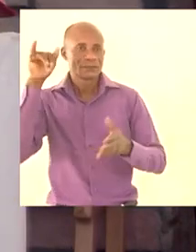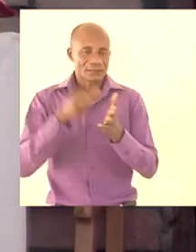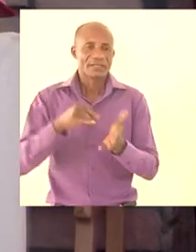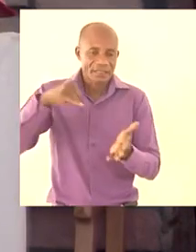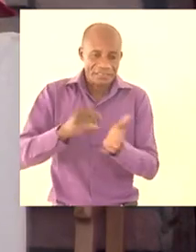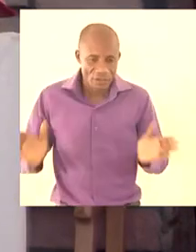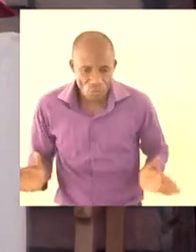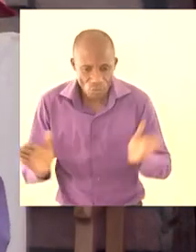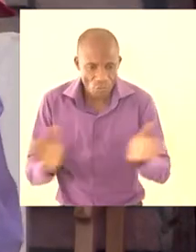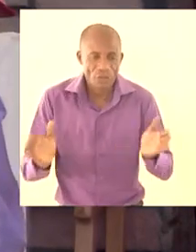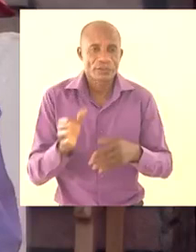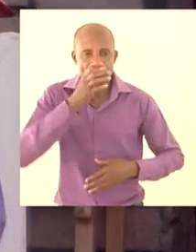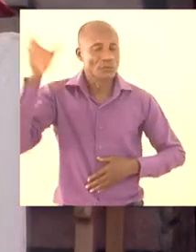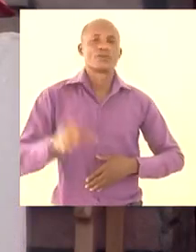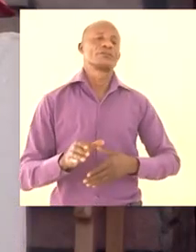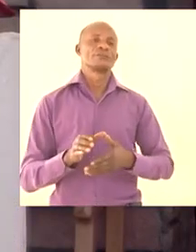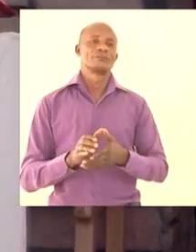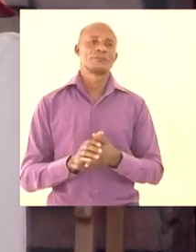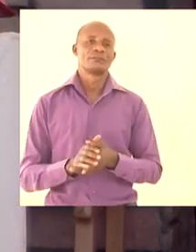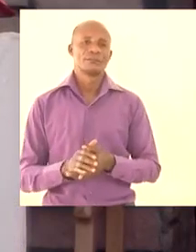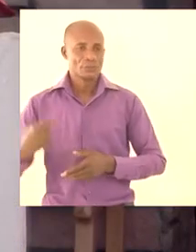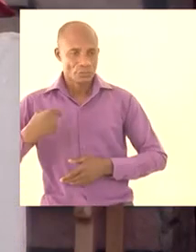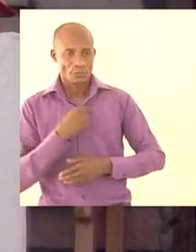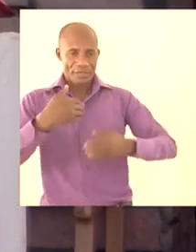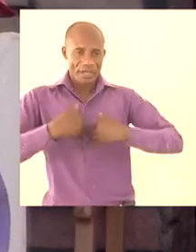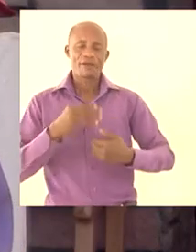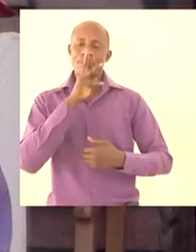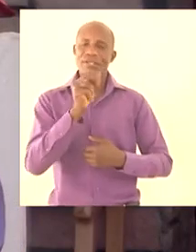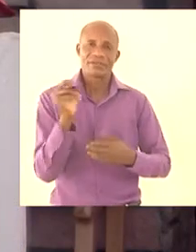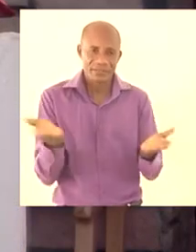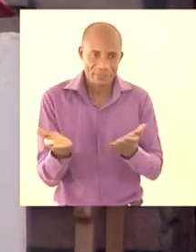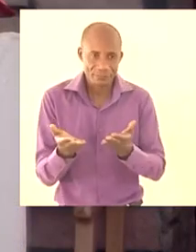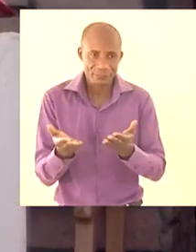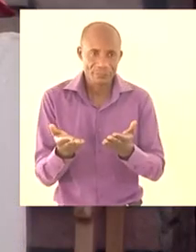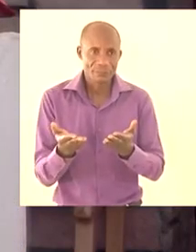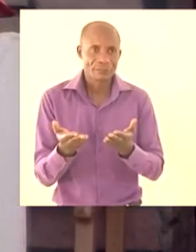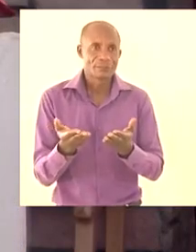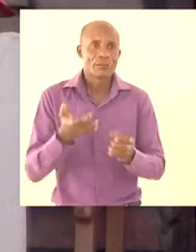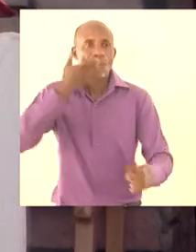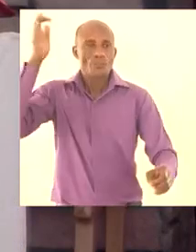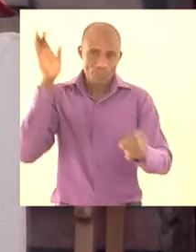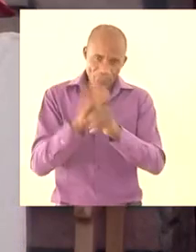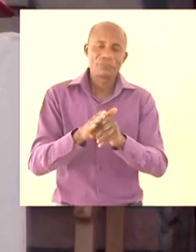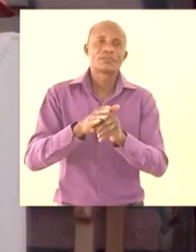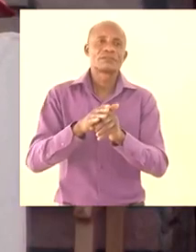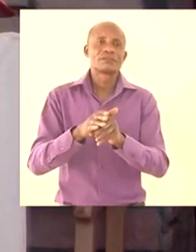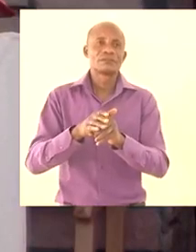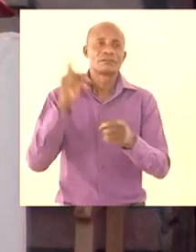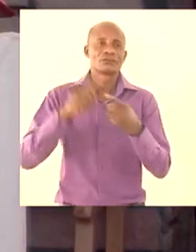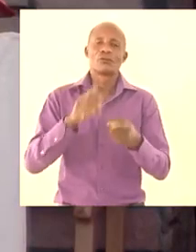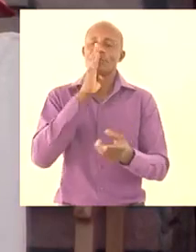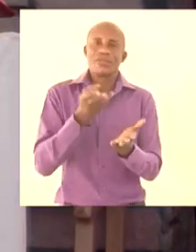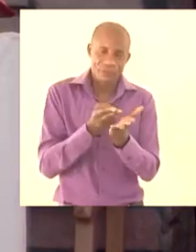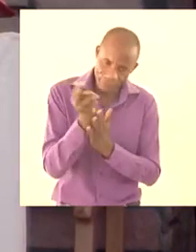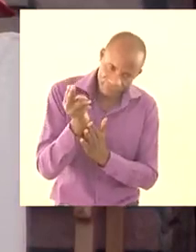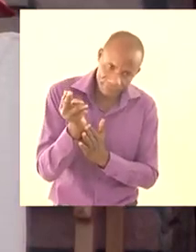fuels religion in Nigeria. Religion does not. I mean, we have been here taking taking pledge for integrity every year, right?